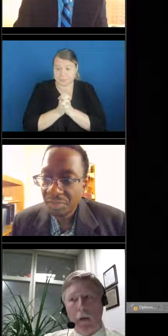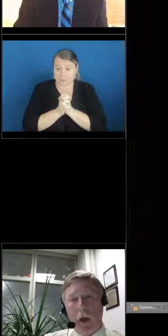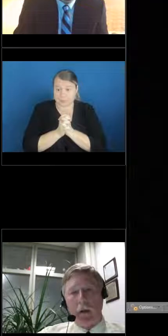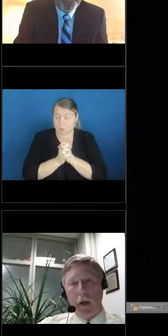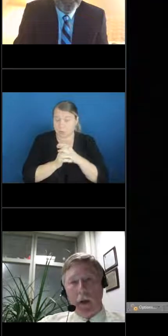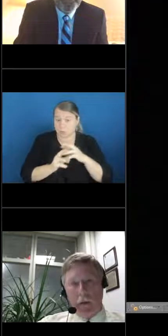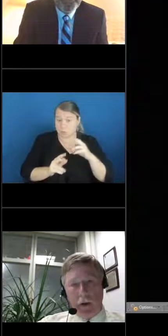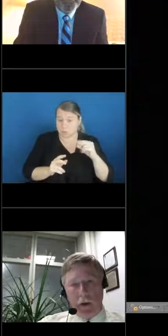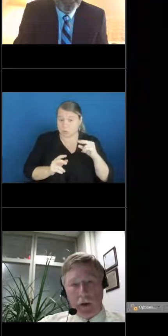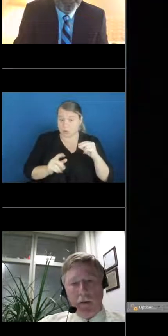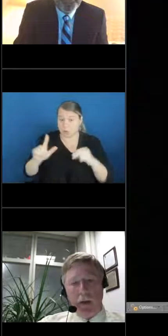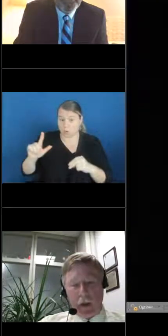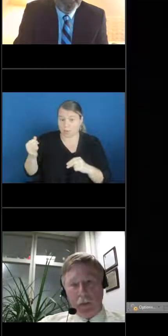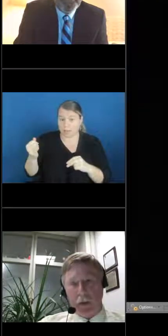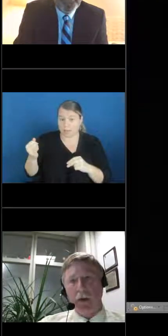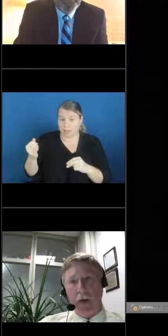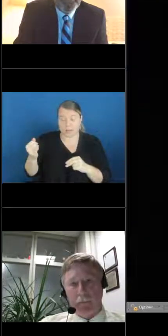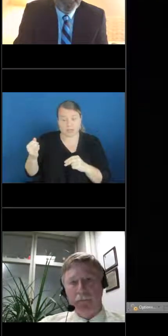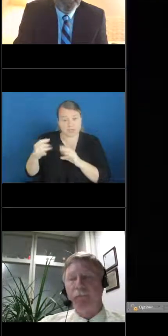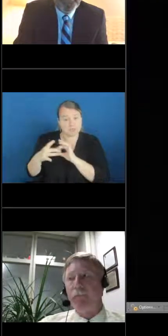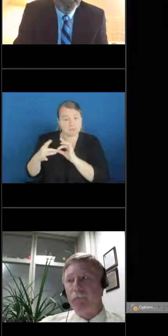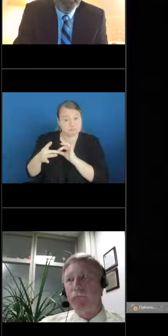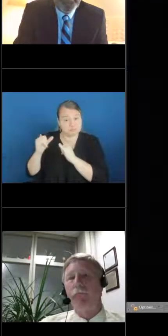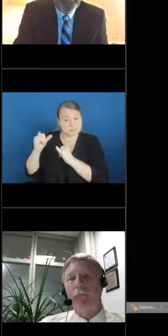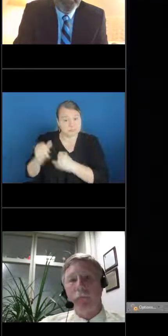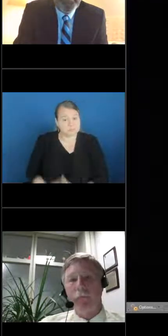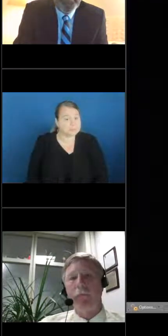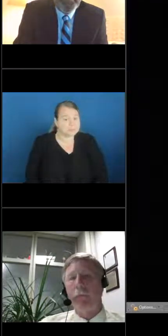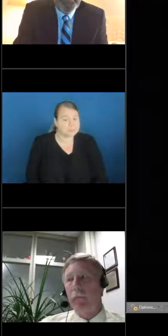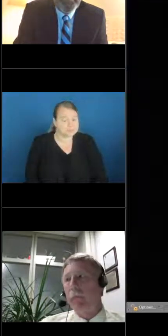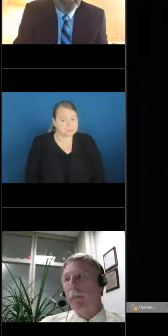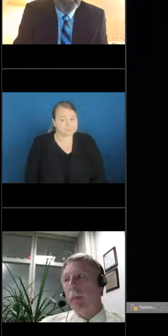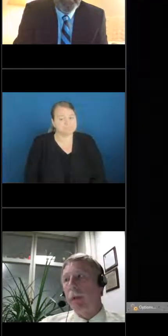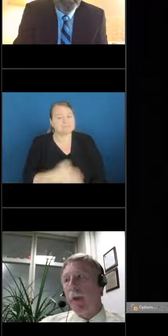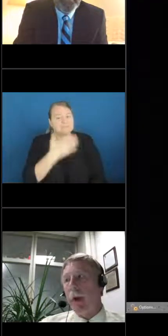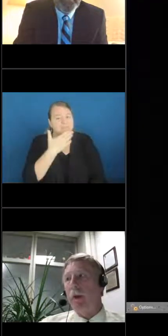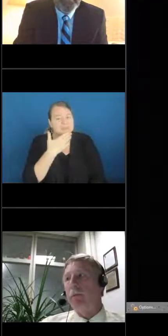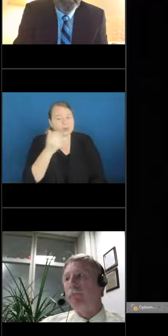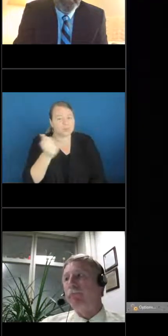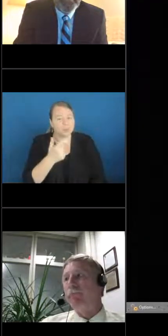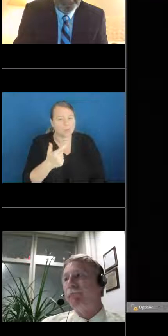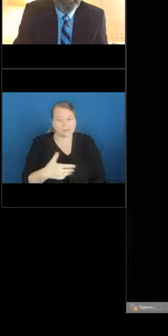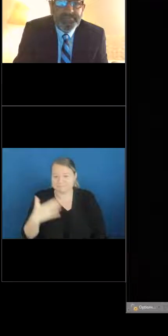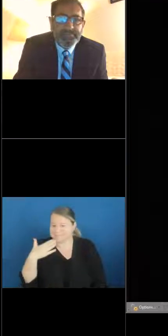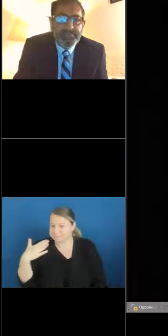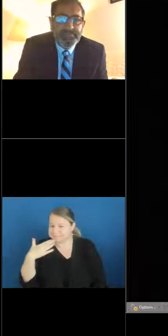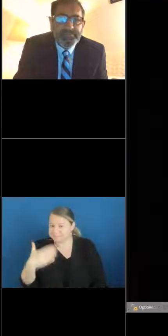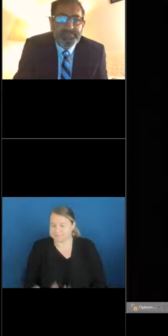No, LJ captured everything I was going to say. Thank you all. Thank you. Okay.